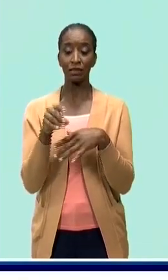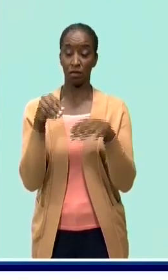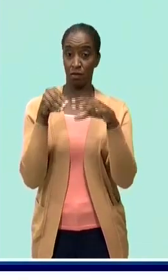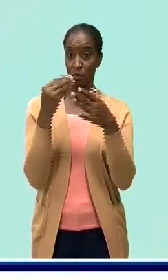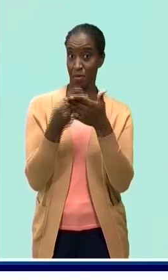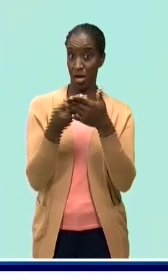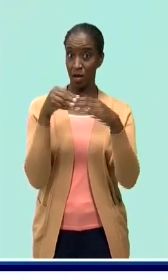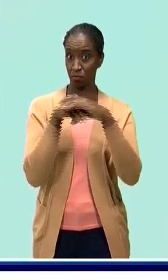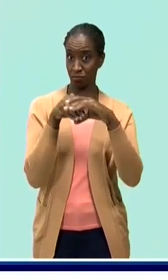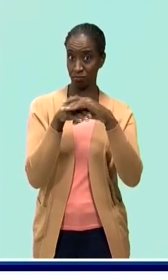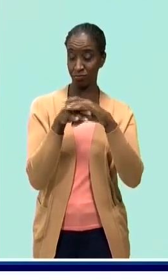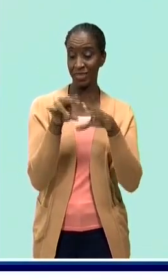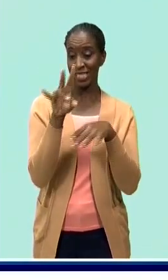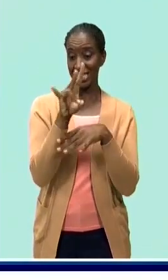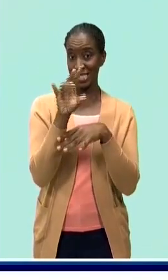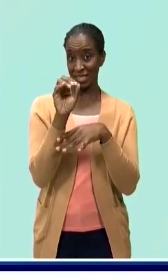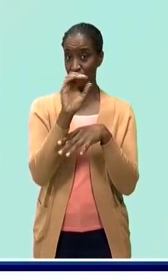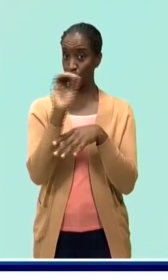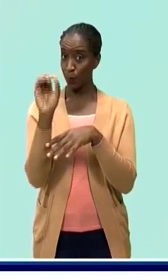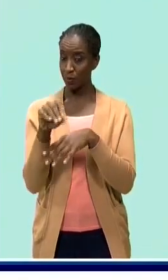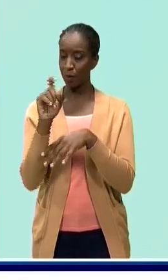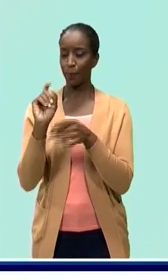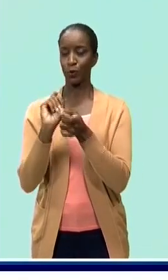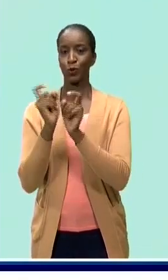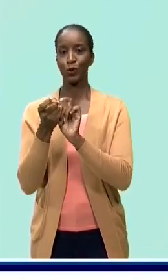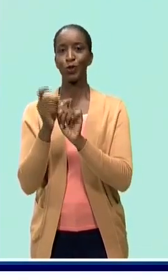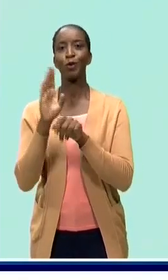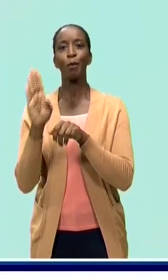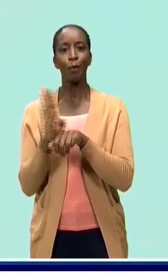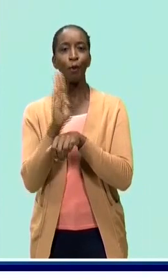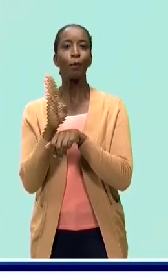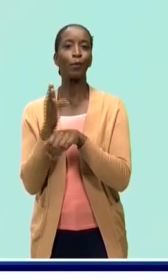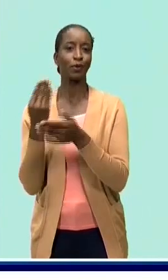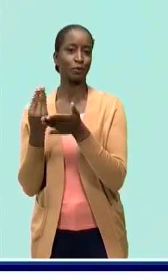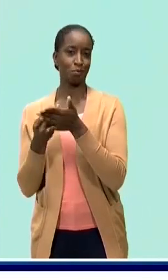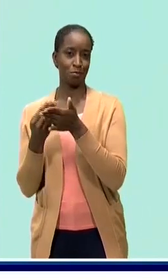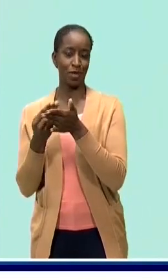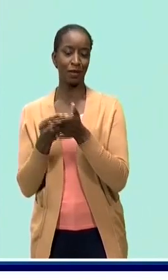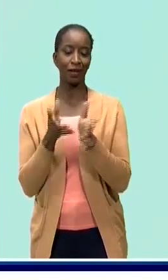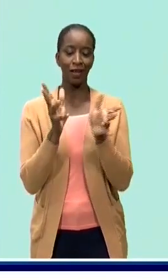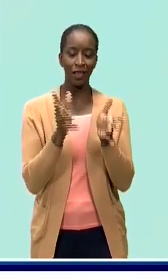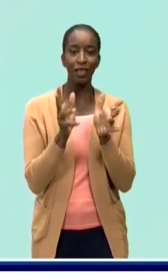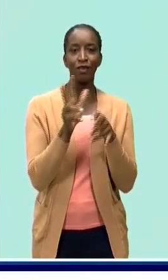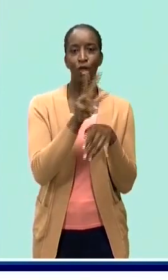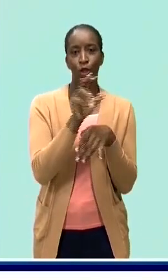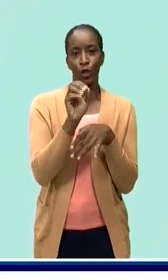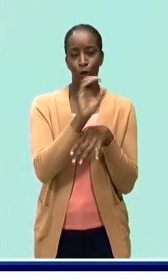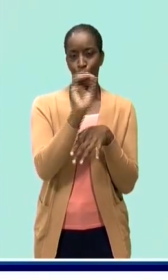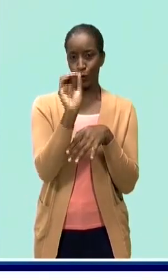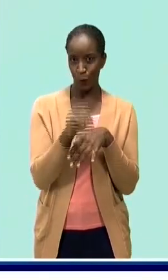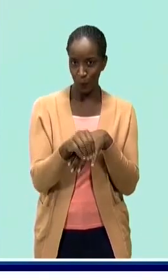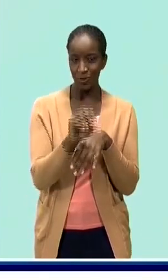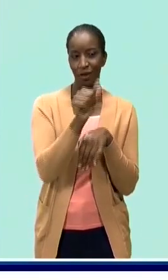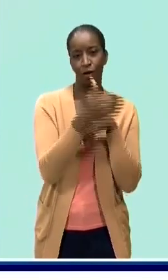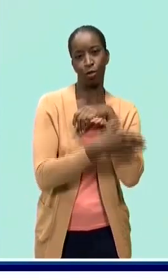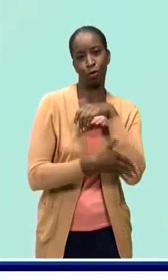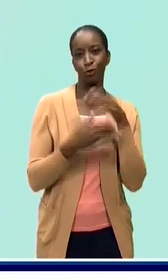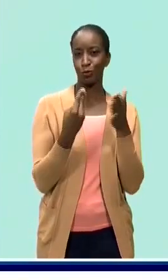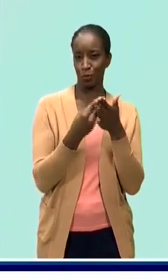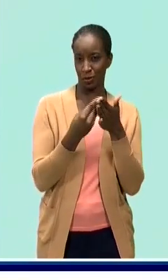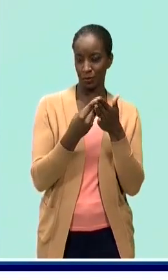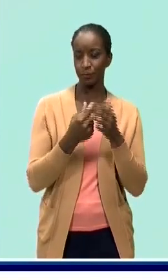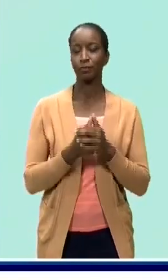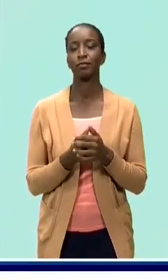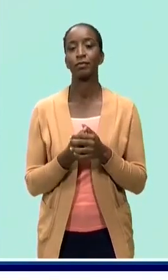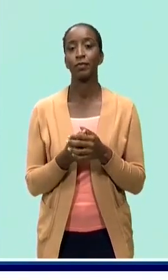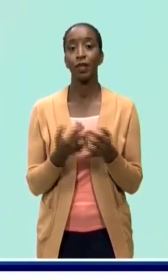money you put in, 70% would have been converted into Barbados dollars, and you only were allowed to keep 30%. We are